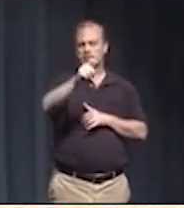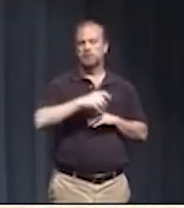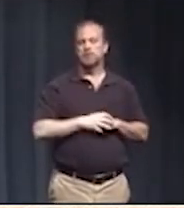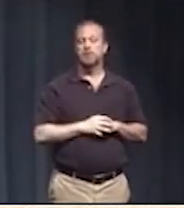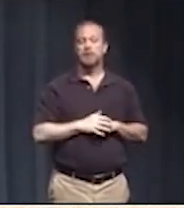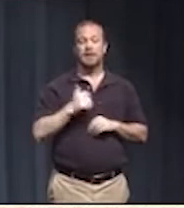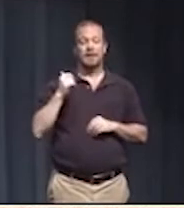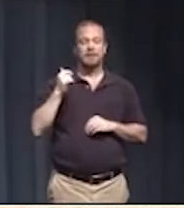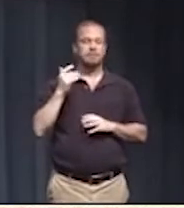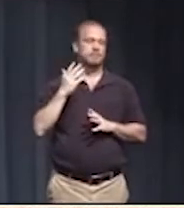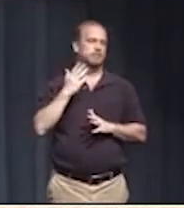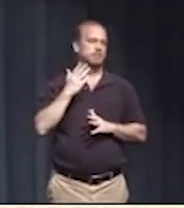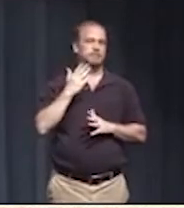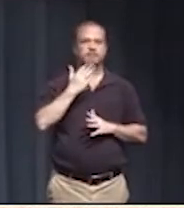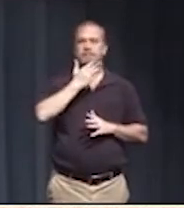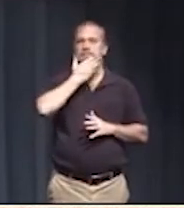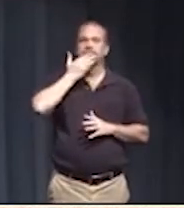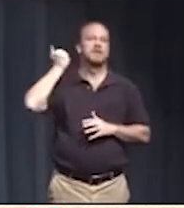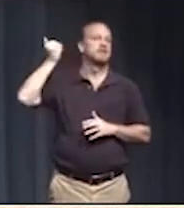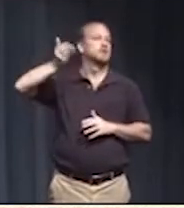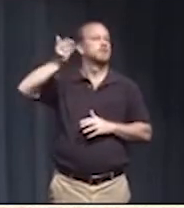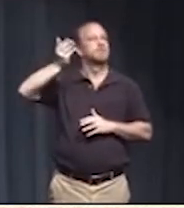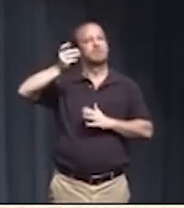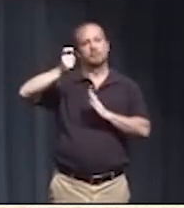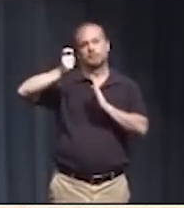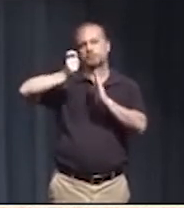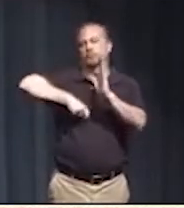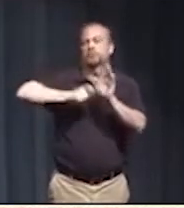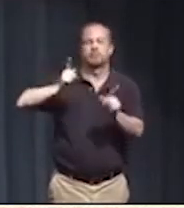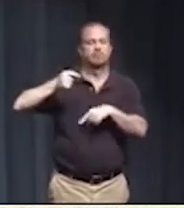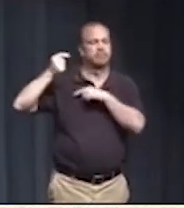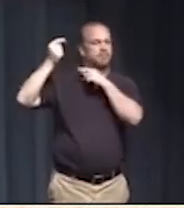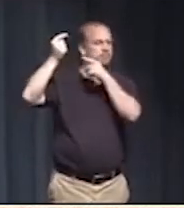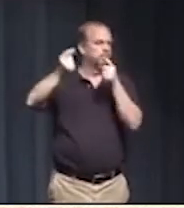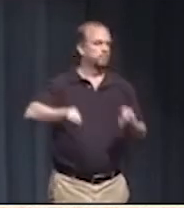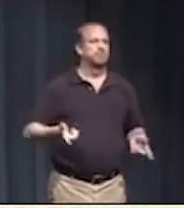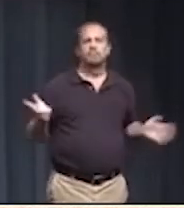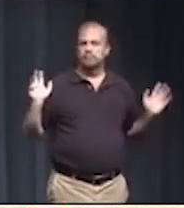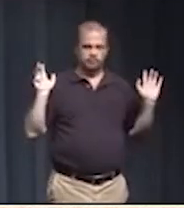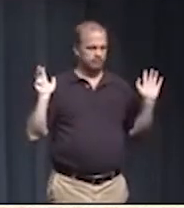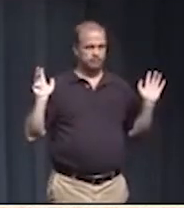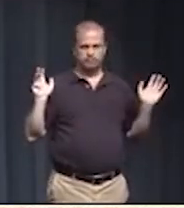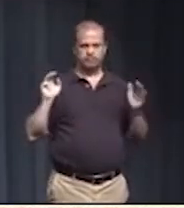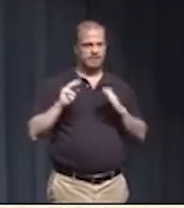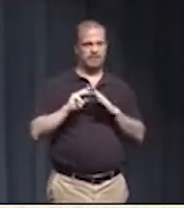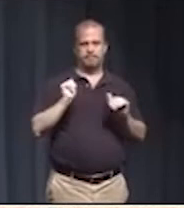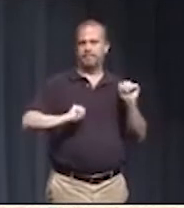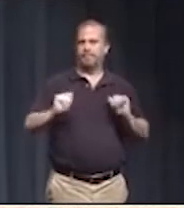To me, it's one of the best speeches ever written, one of the best speeches ever given in theater.